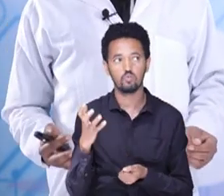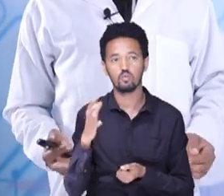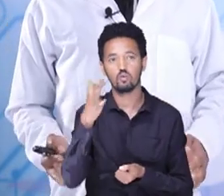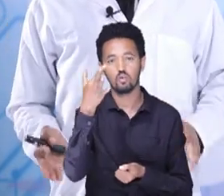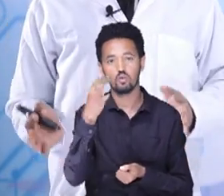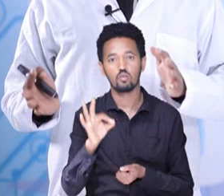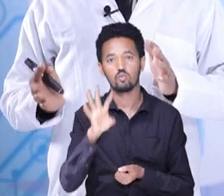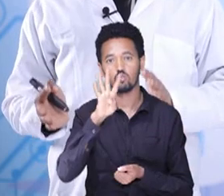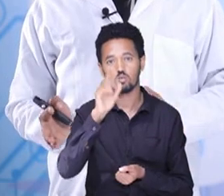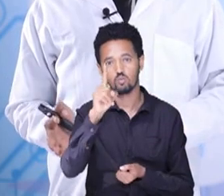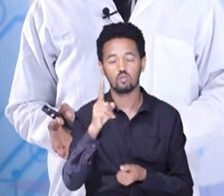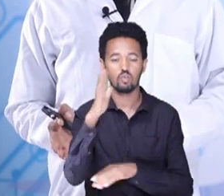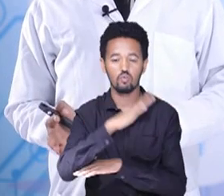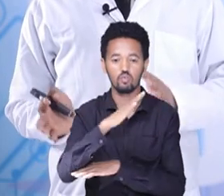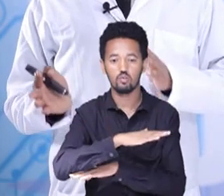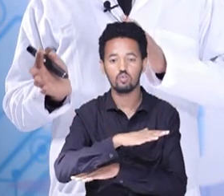1941 after